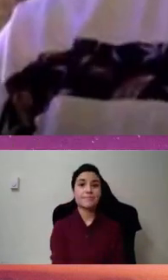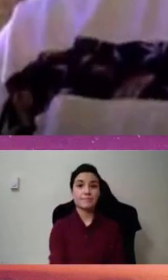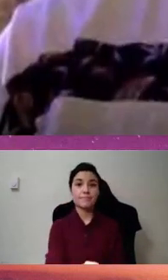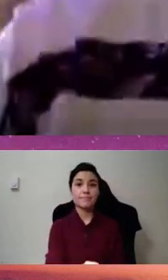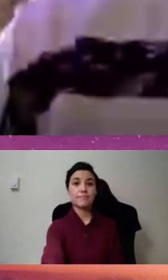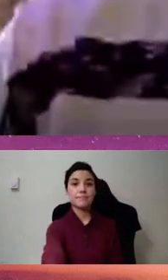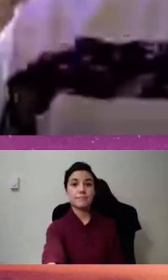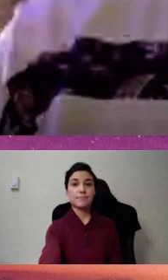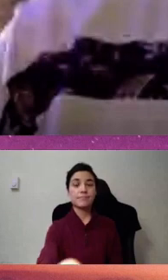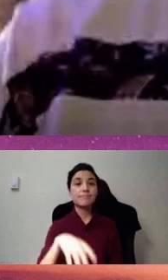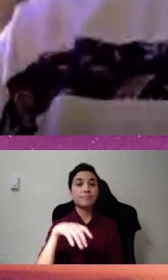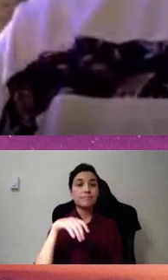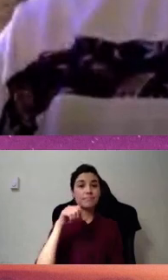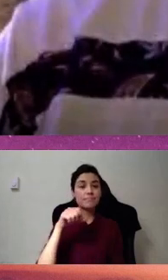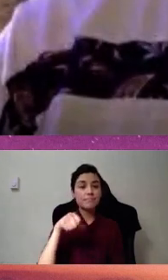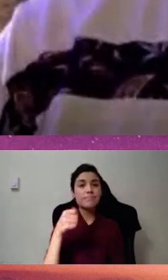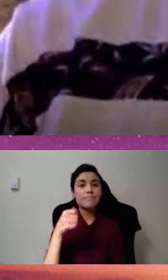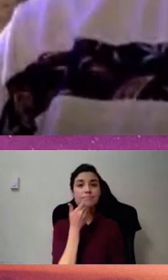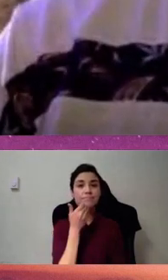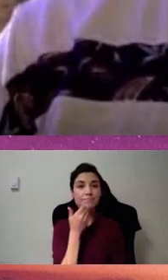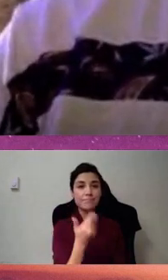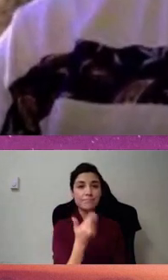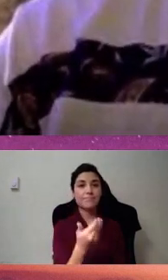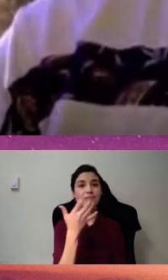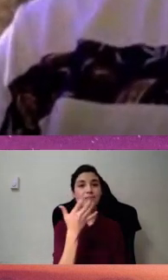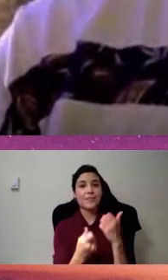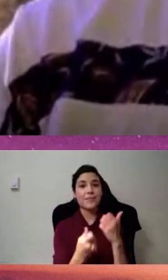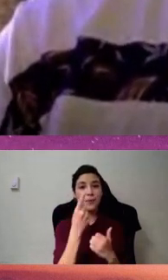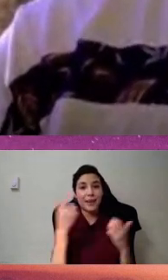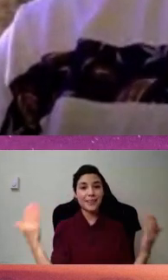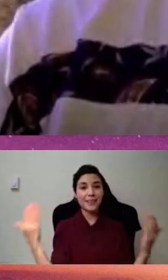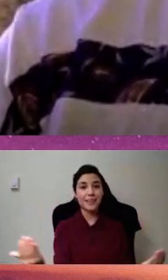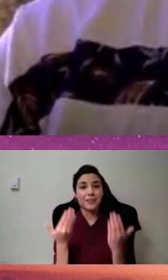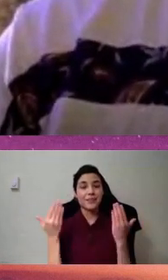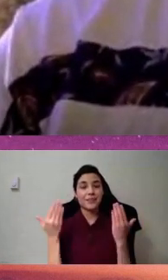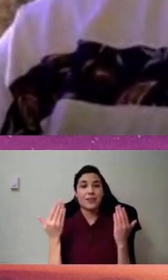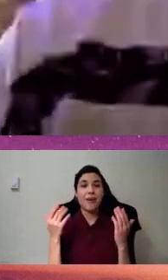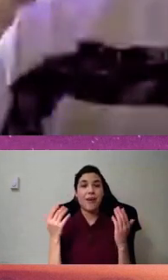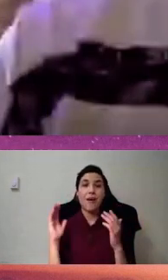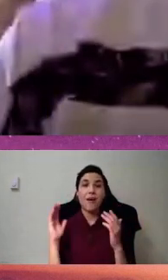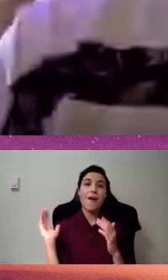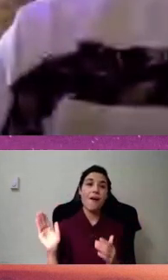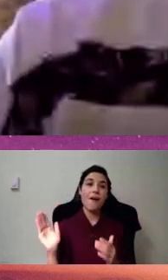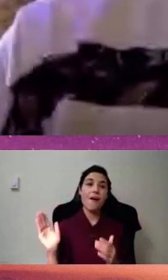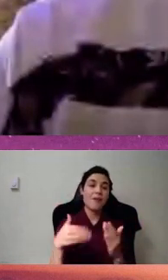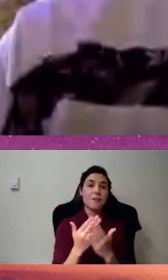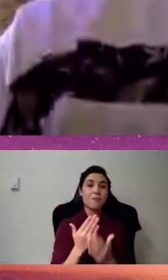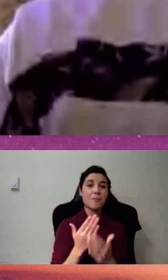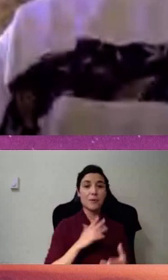thank you, everyone here, all my relations, all my people for being here today.